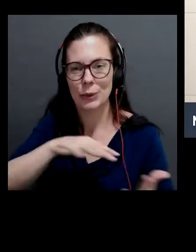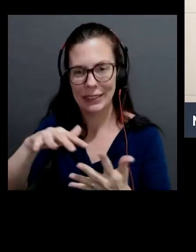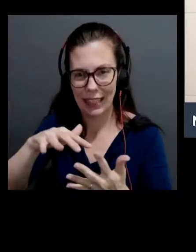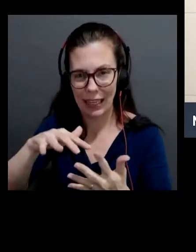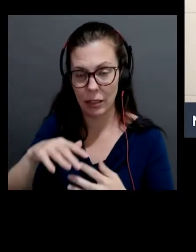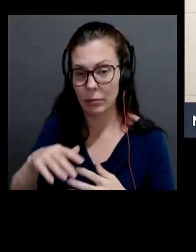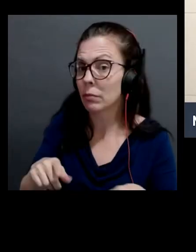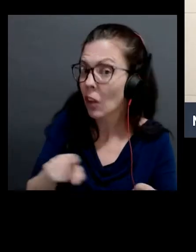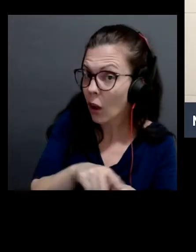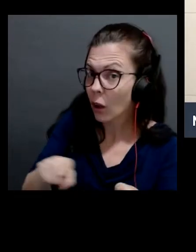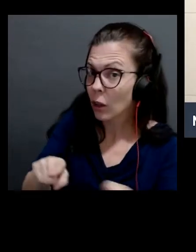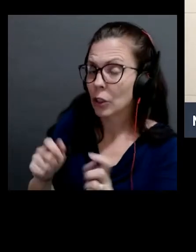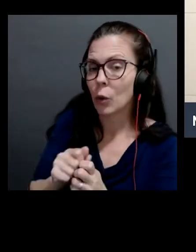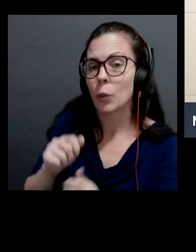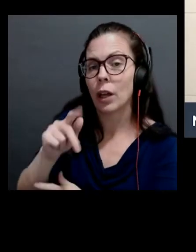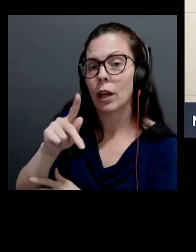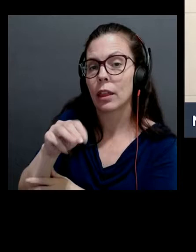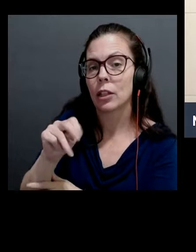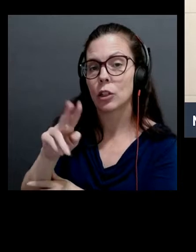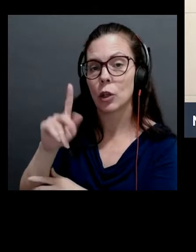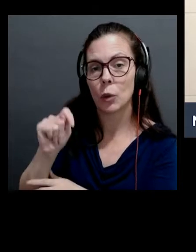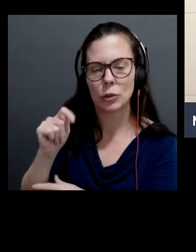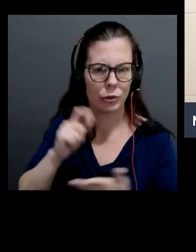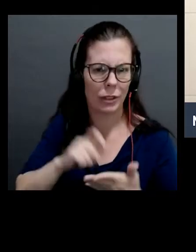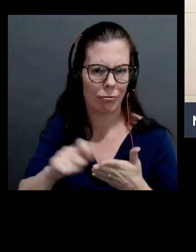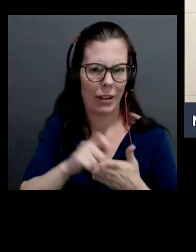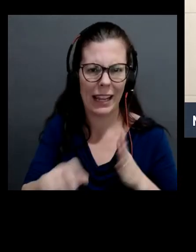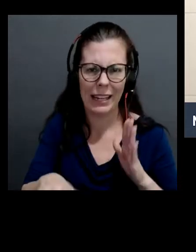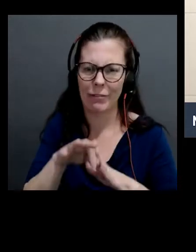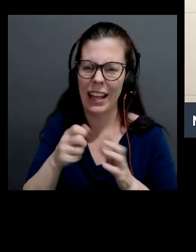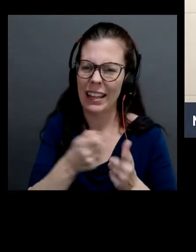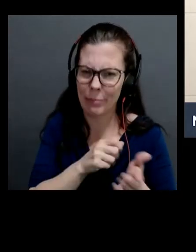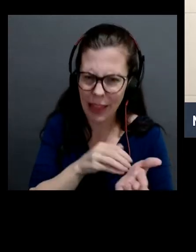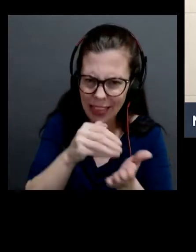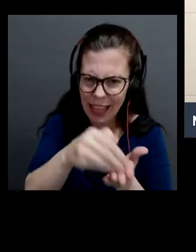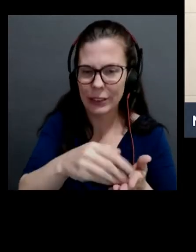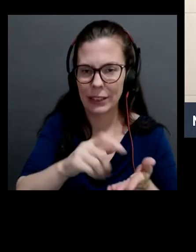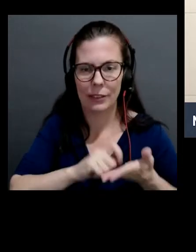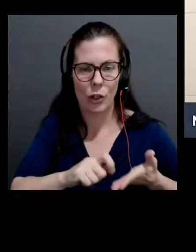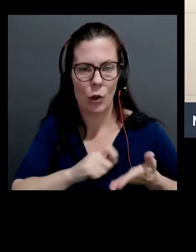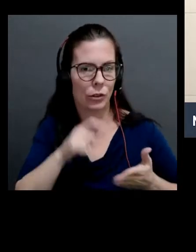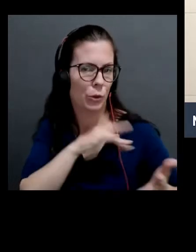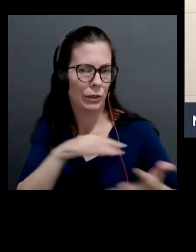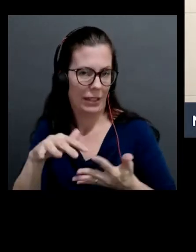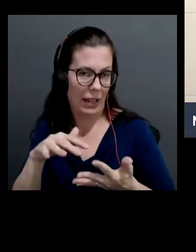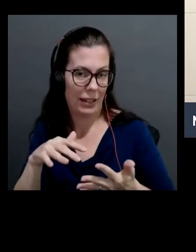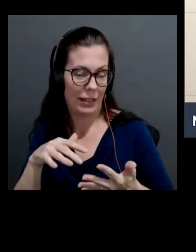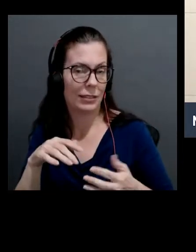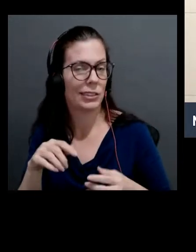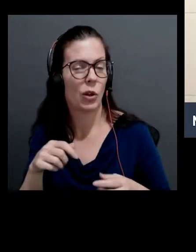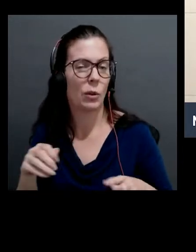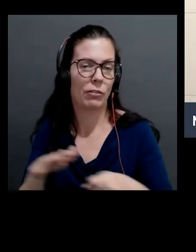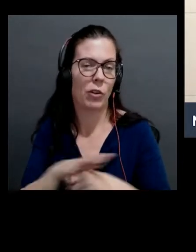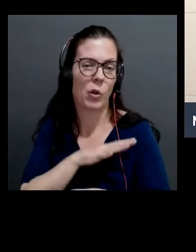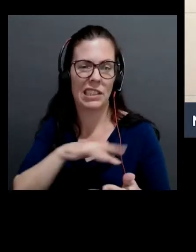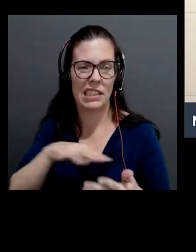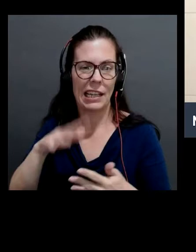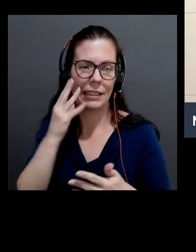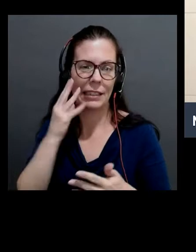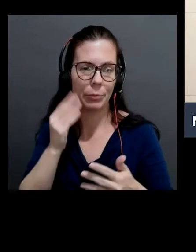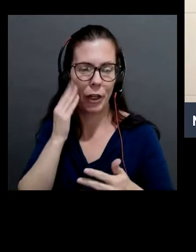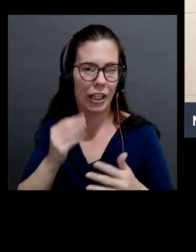can write and find thousands of notes that you can also study from. So it's a complete sort of study experience from the top to